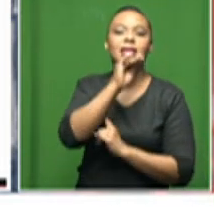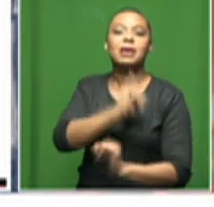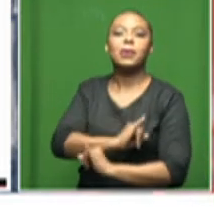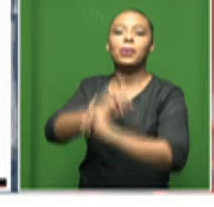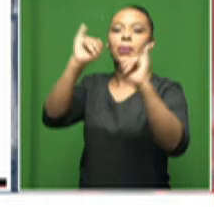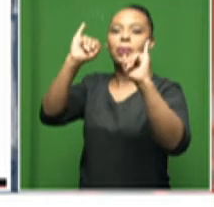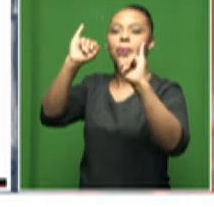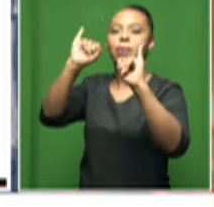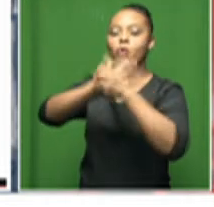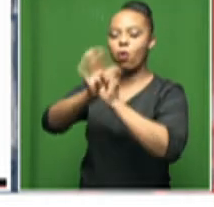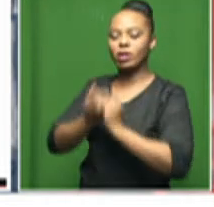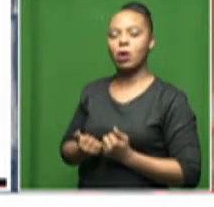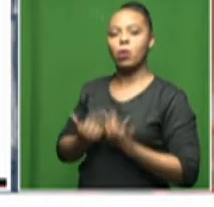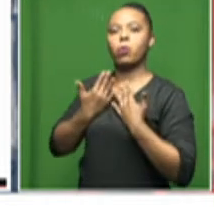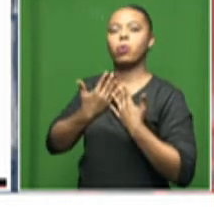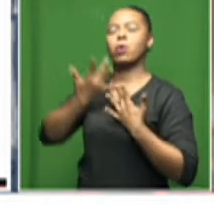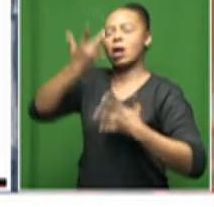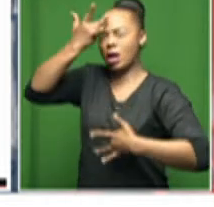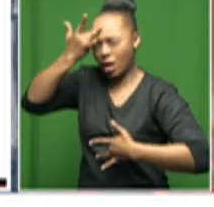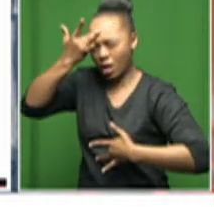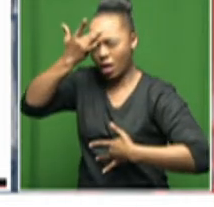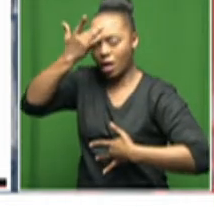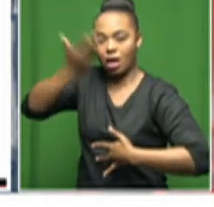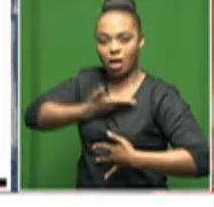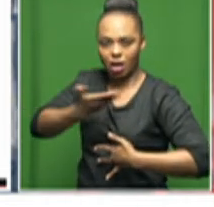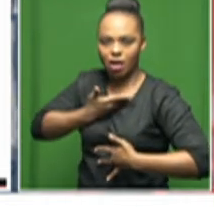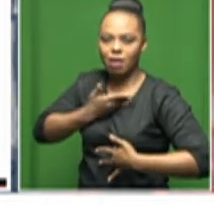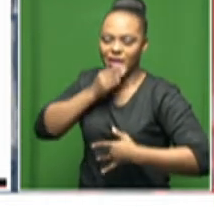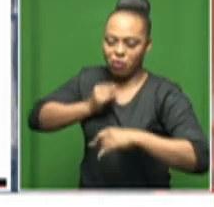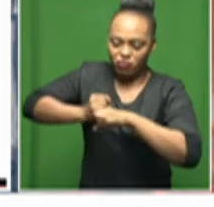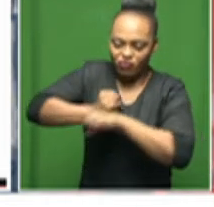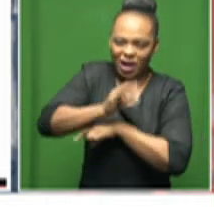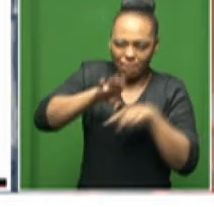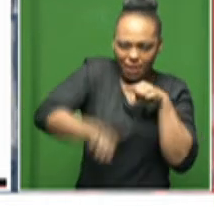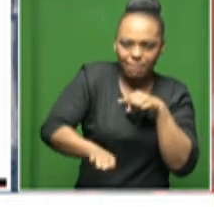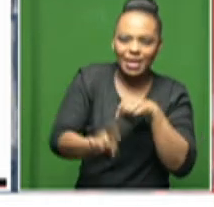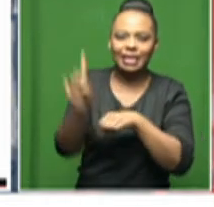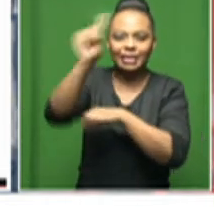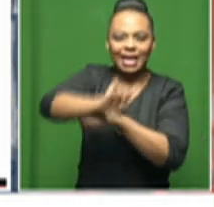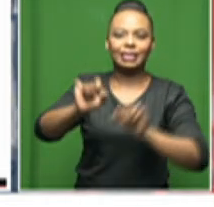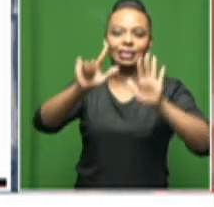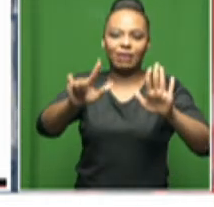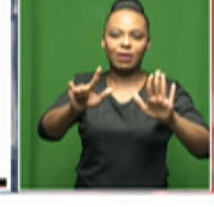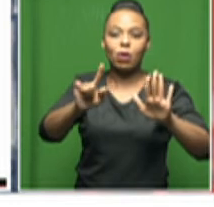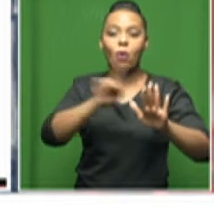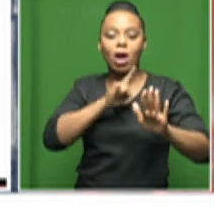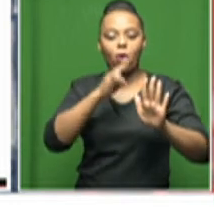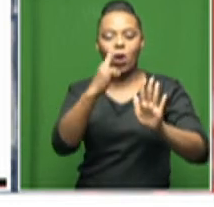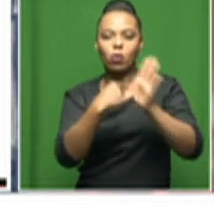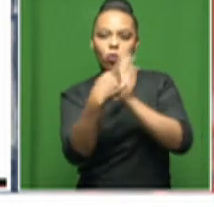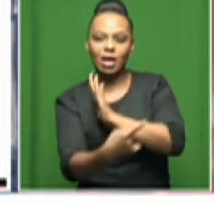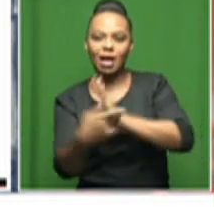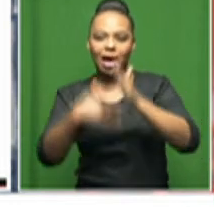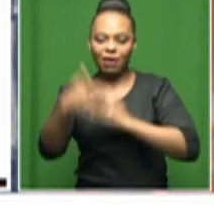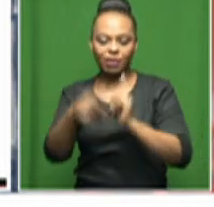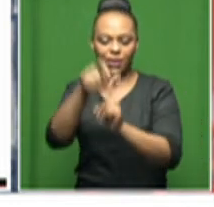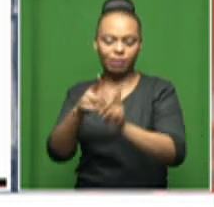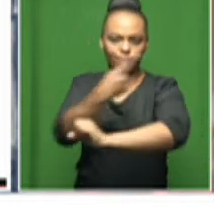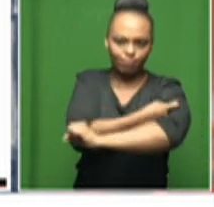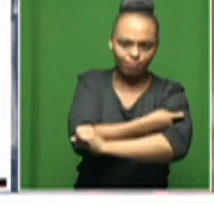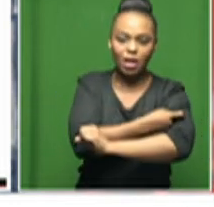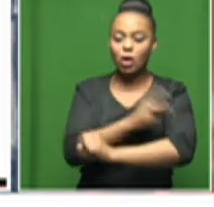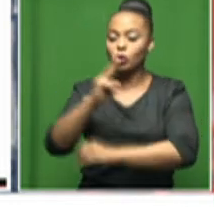critical COVID-19. And the efficacy was observed as early as day 7, 1 week after the vaccination, and at day 14, 2 weeks